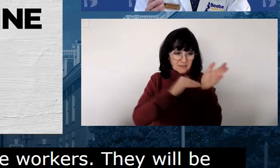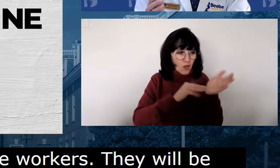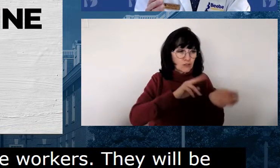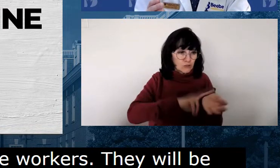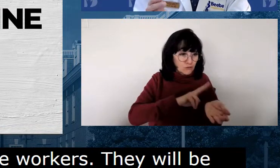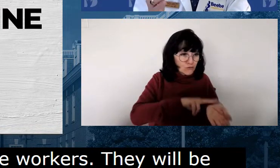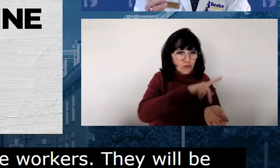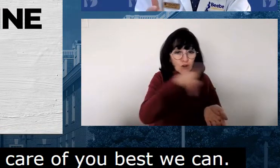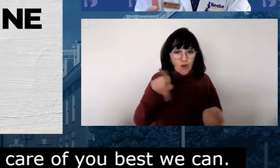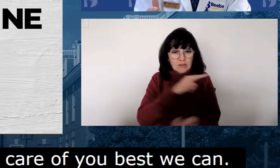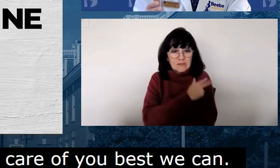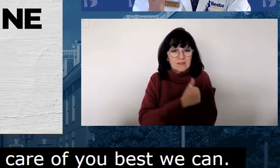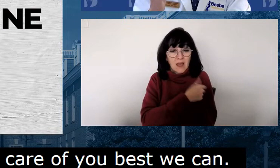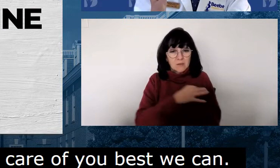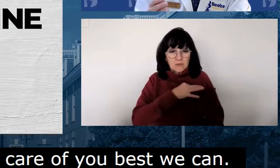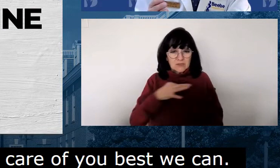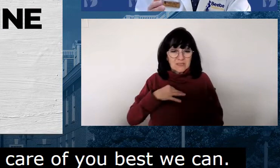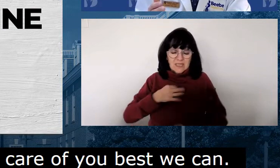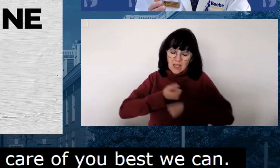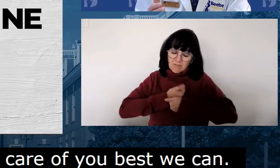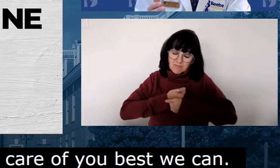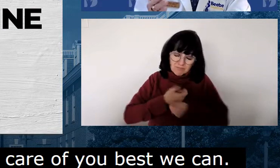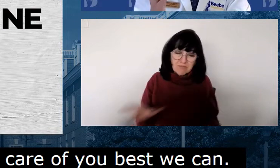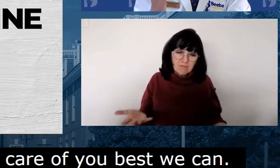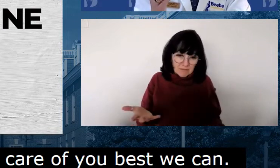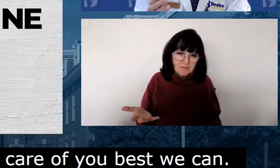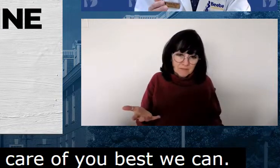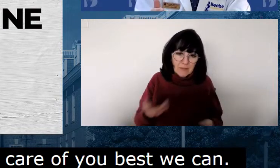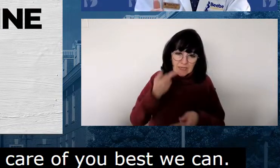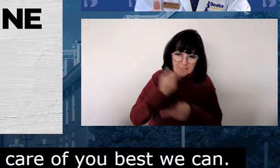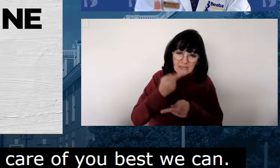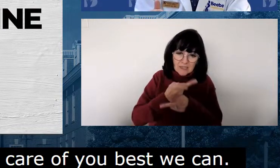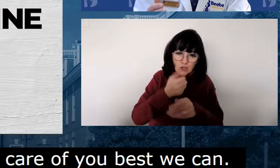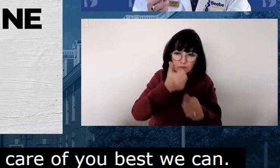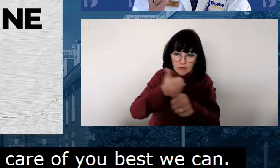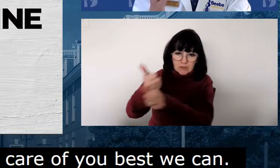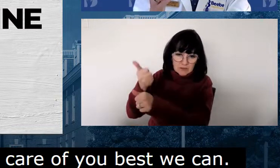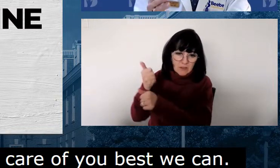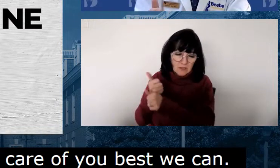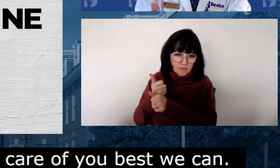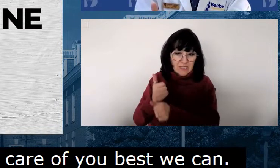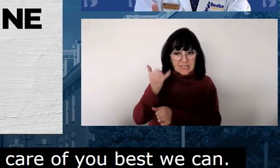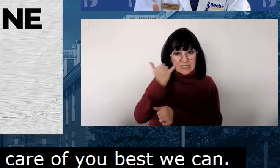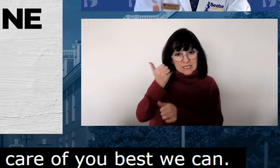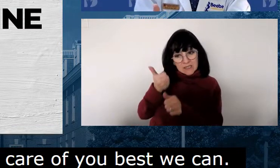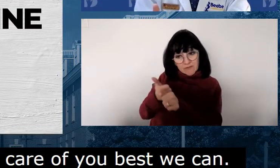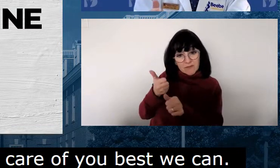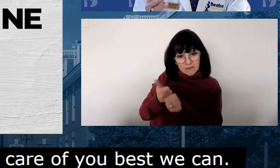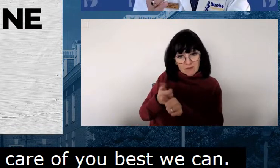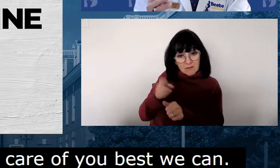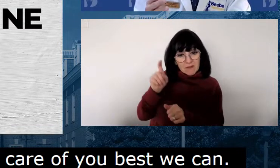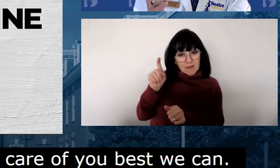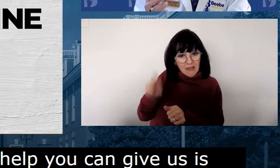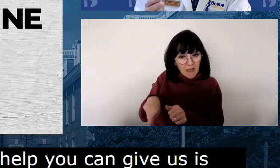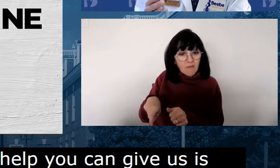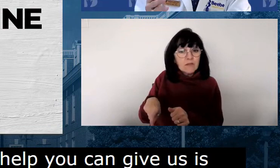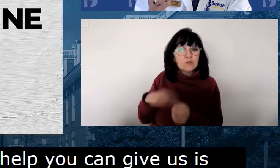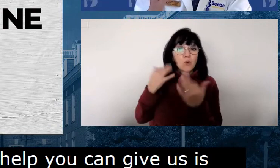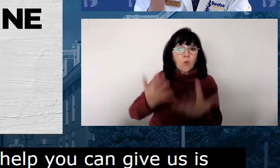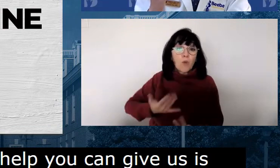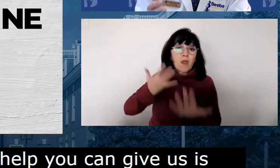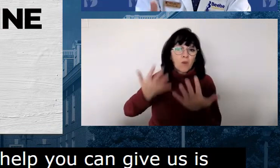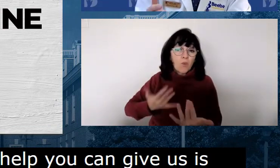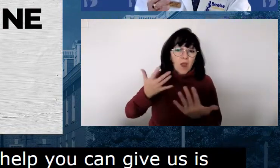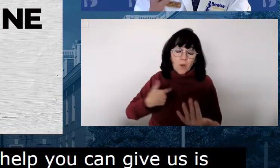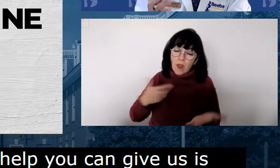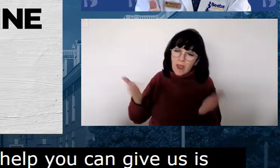care of yourselves. And then if you are in a situation where you're having to wait, be kind. I respectfully ask you to